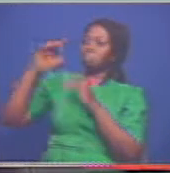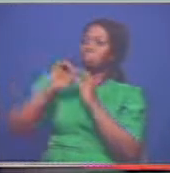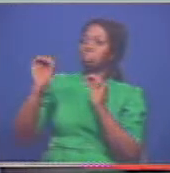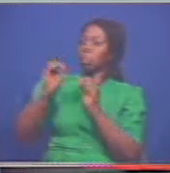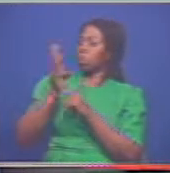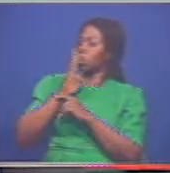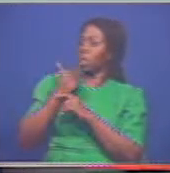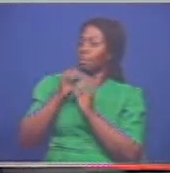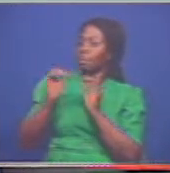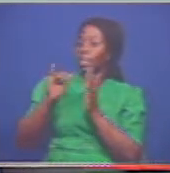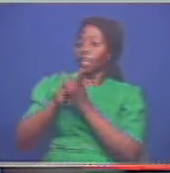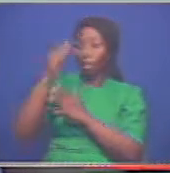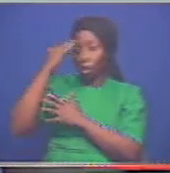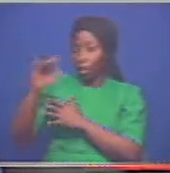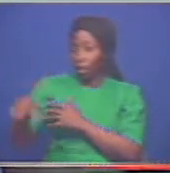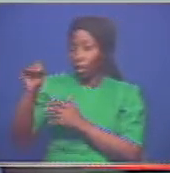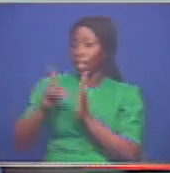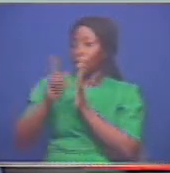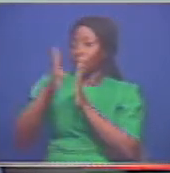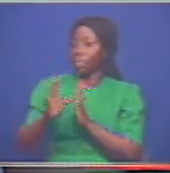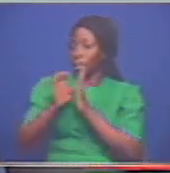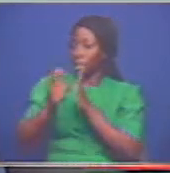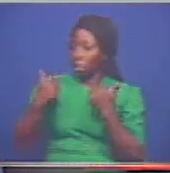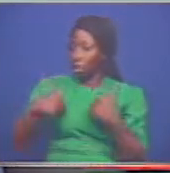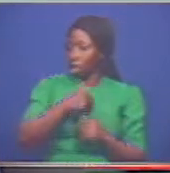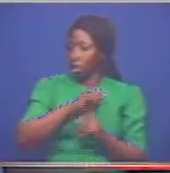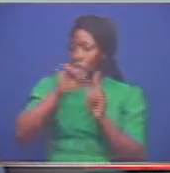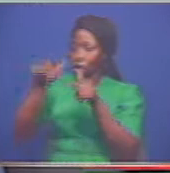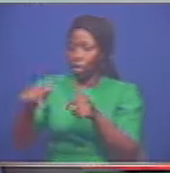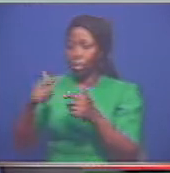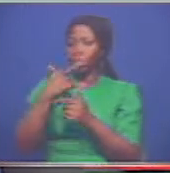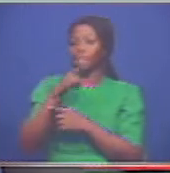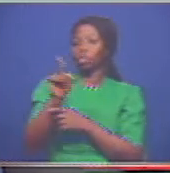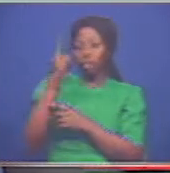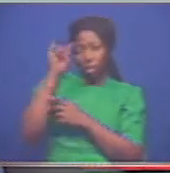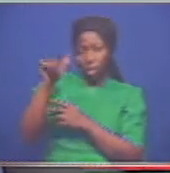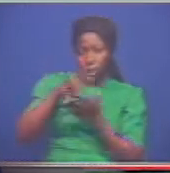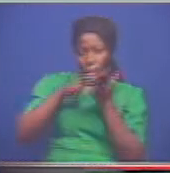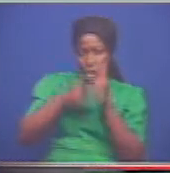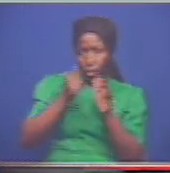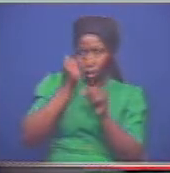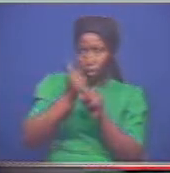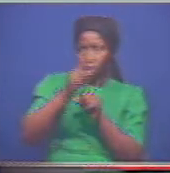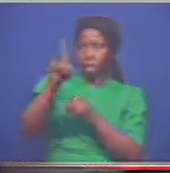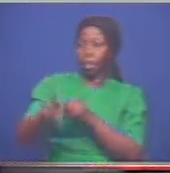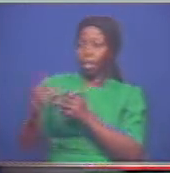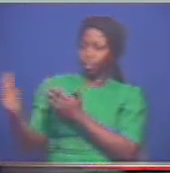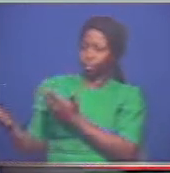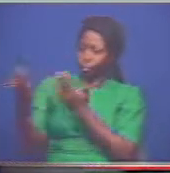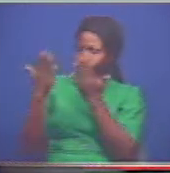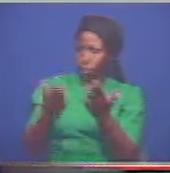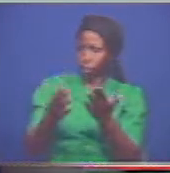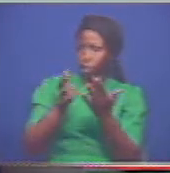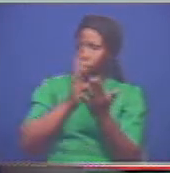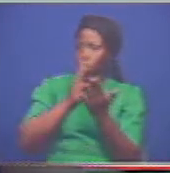find developers like us will come, will have to tell you that for this project that we are doing, we have to bring you water, you have